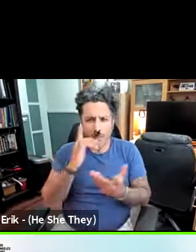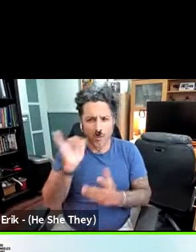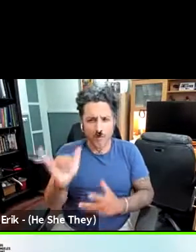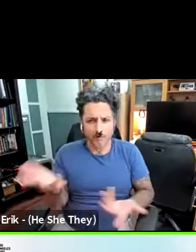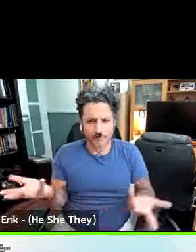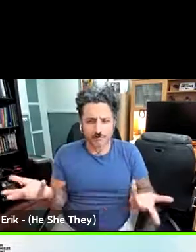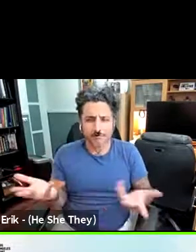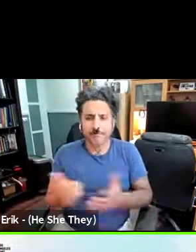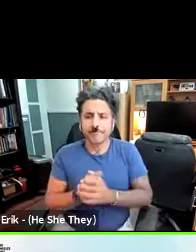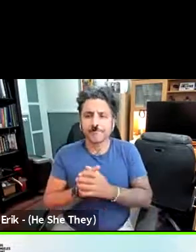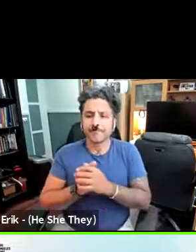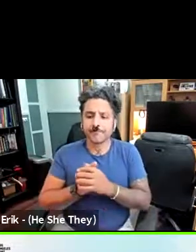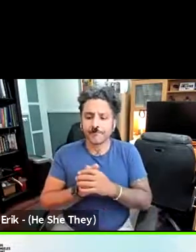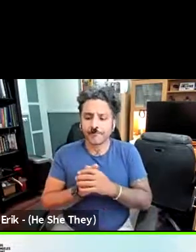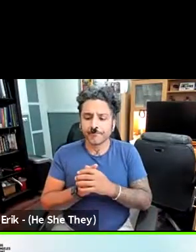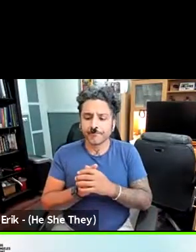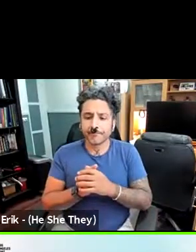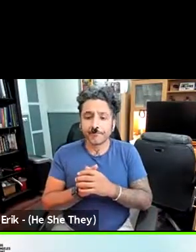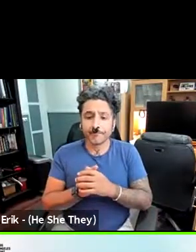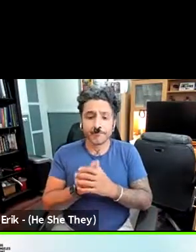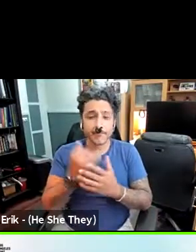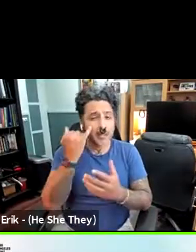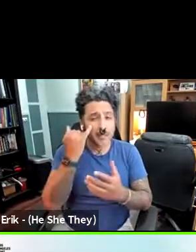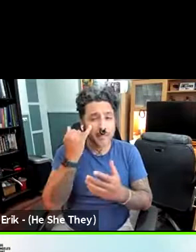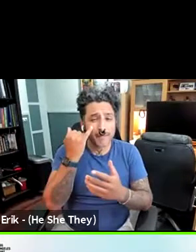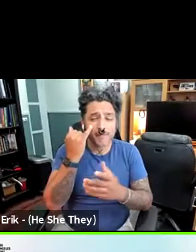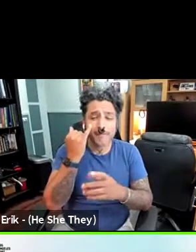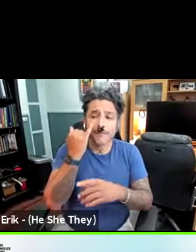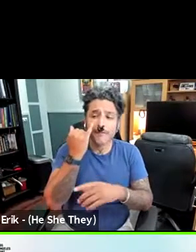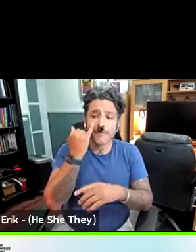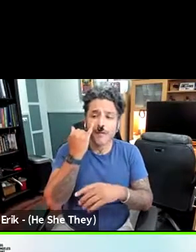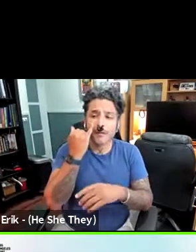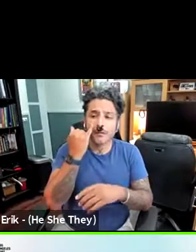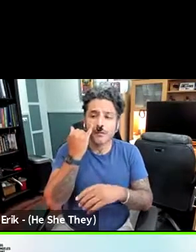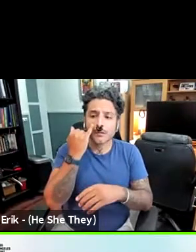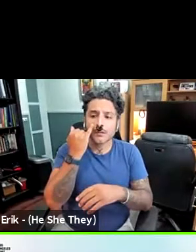all? Or what is if you had to really